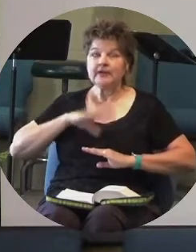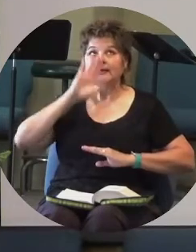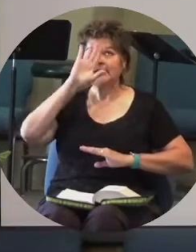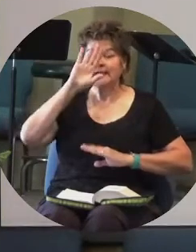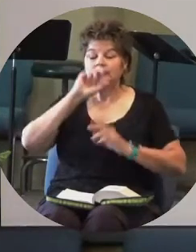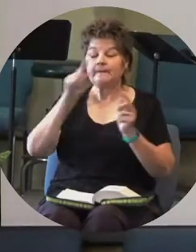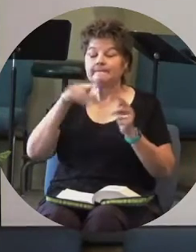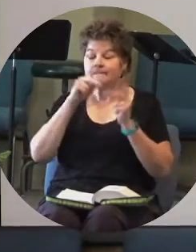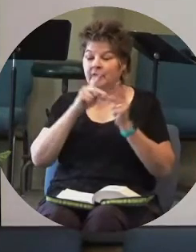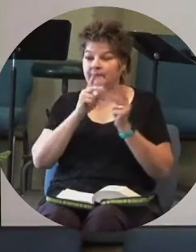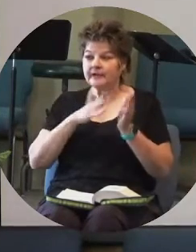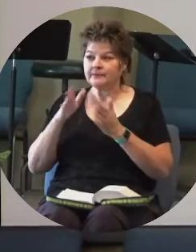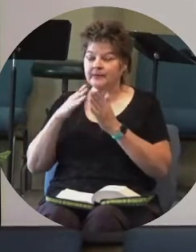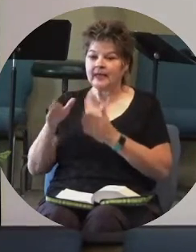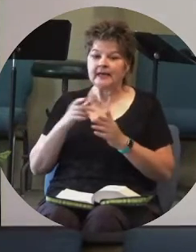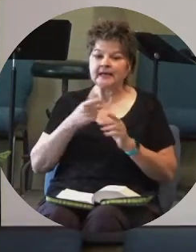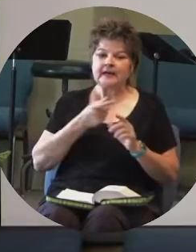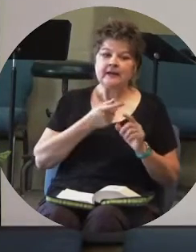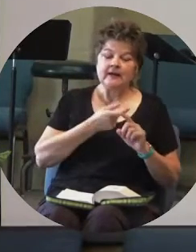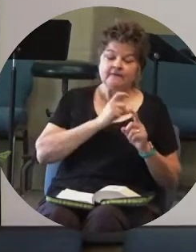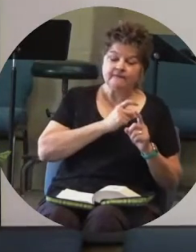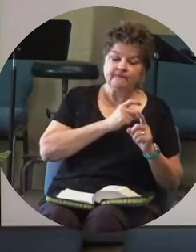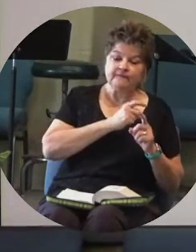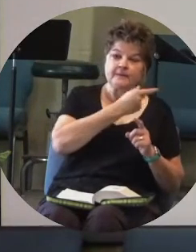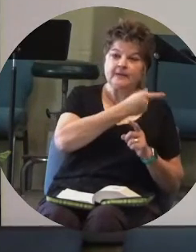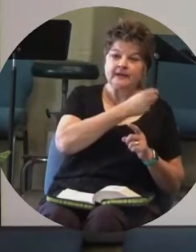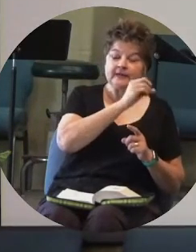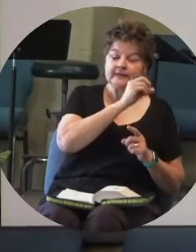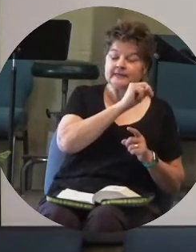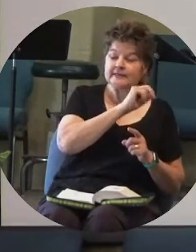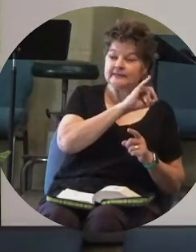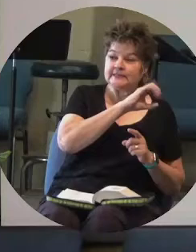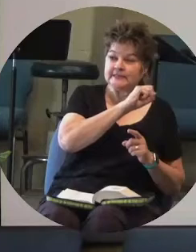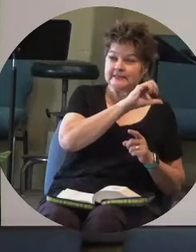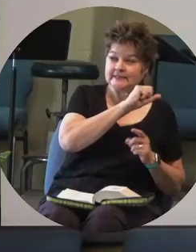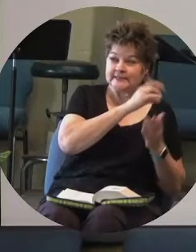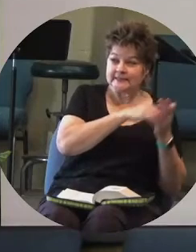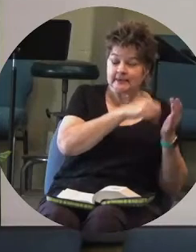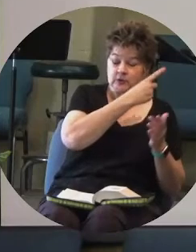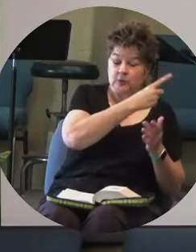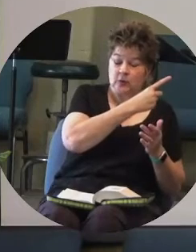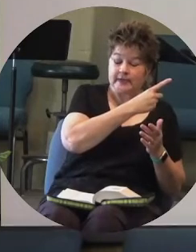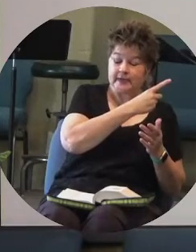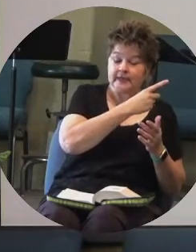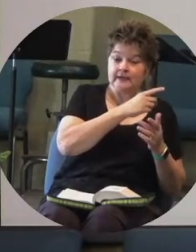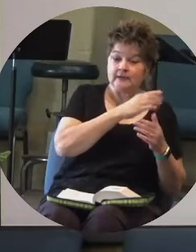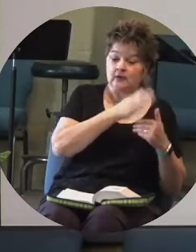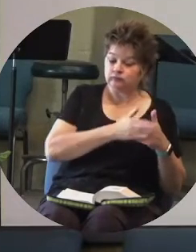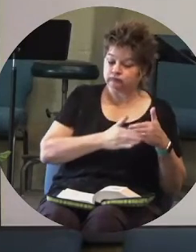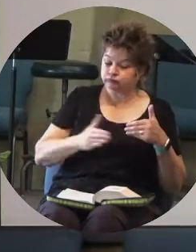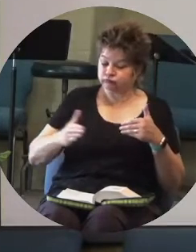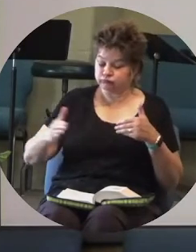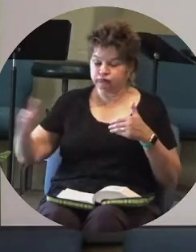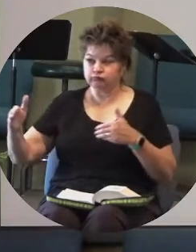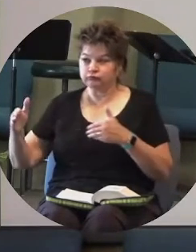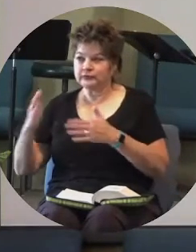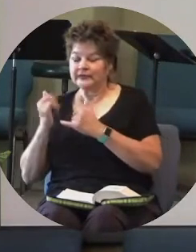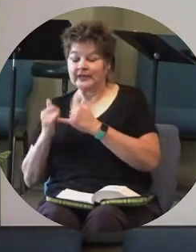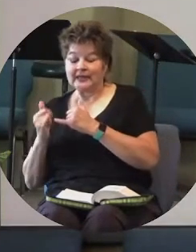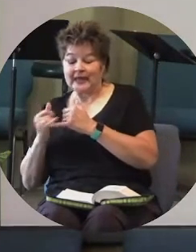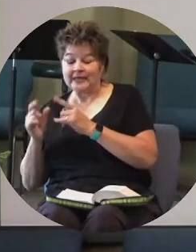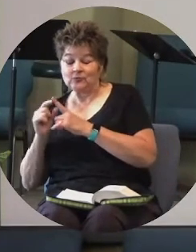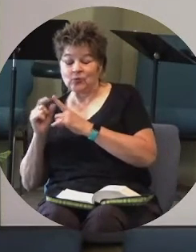perfect plan from Genesis 1:1 to the very last verse in Revelation. And it's God's story